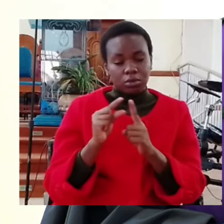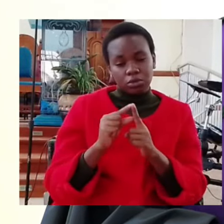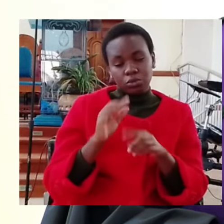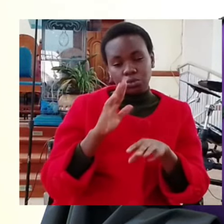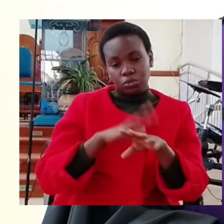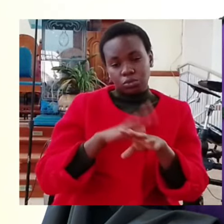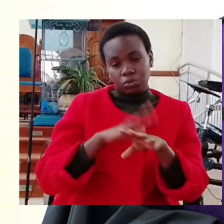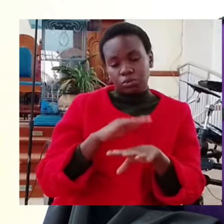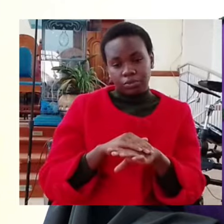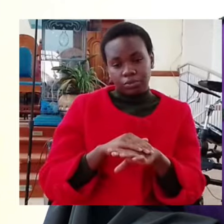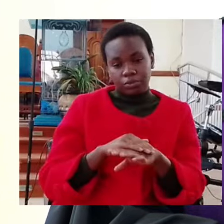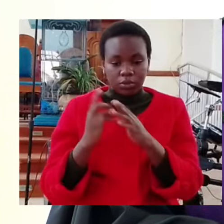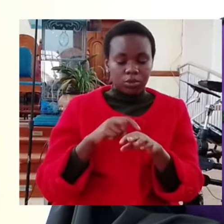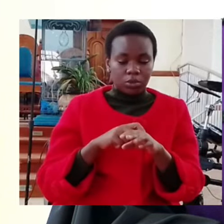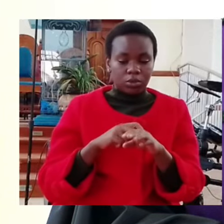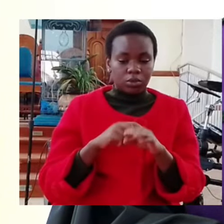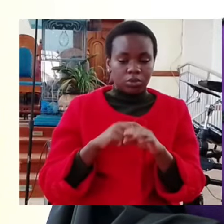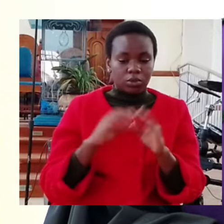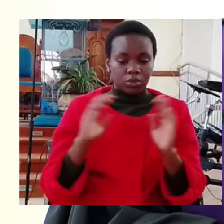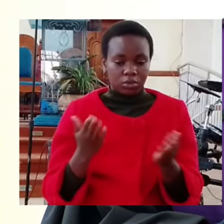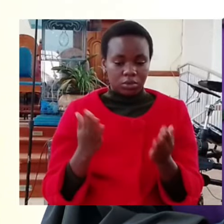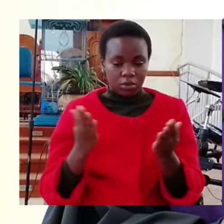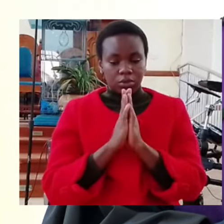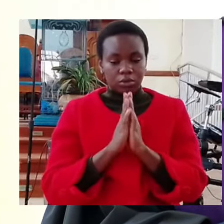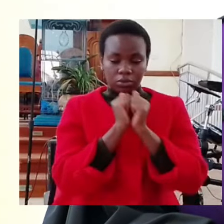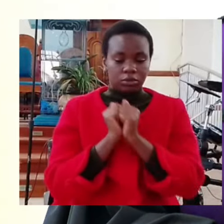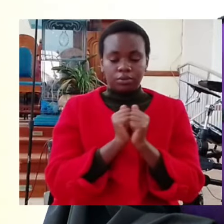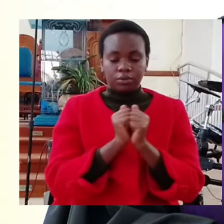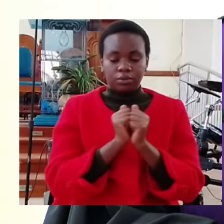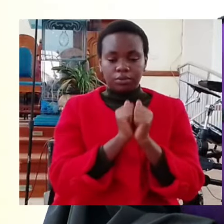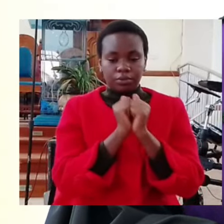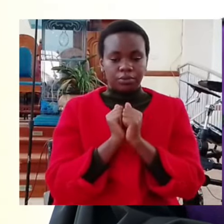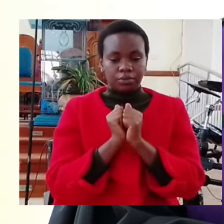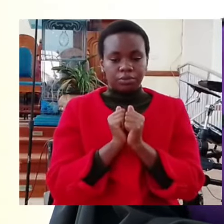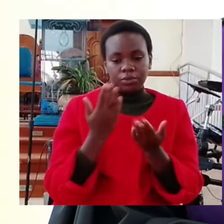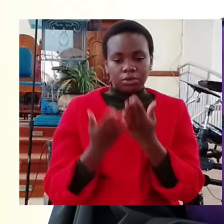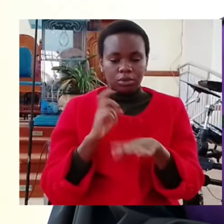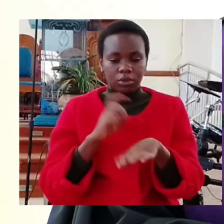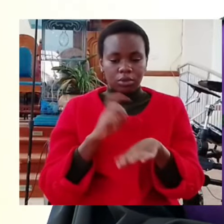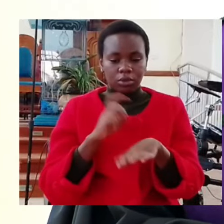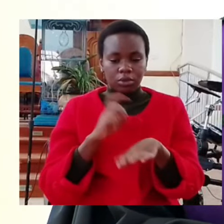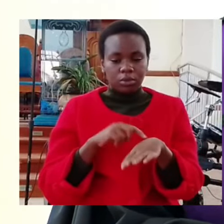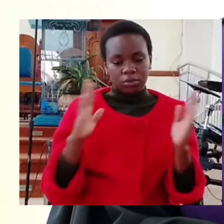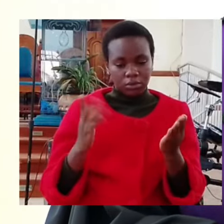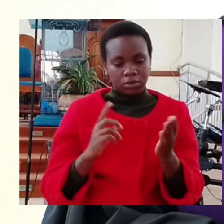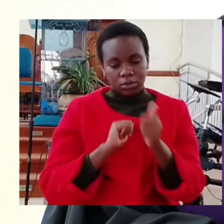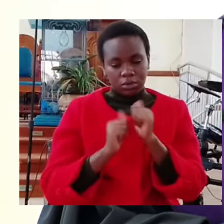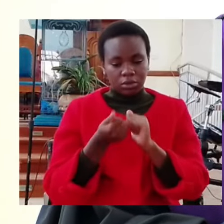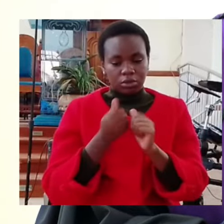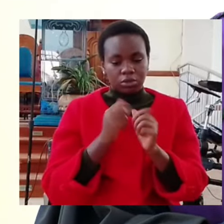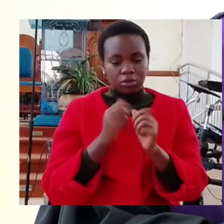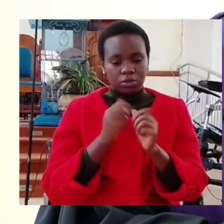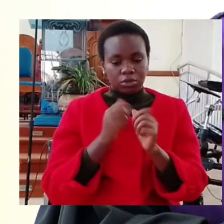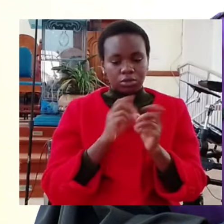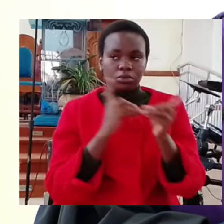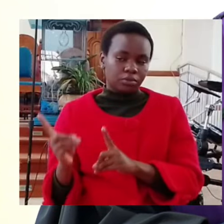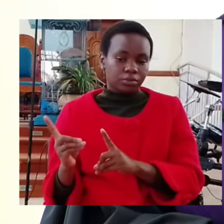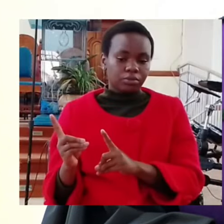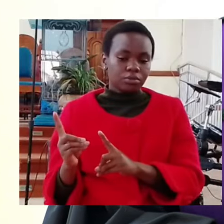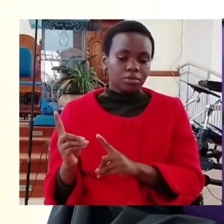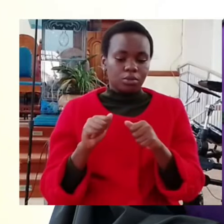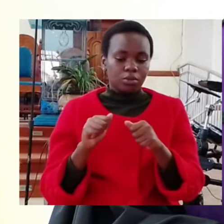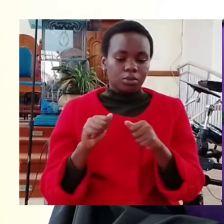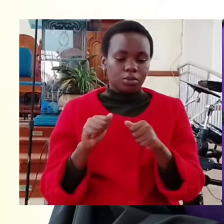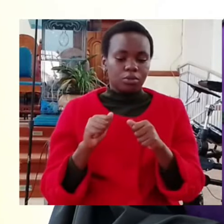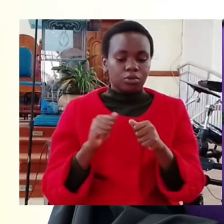Rimwe wendagwo tumanirie na kuhoyanira. Ona kaingi wendaga tumanirie na ciiko iria twikanaga. Ona